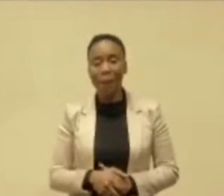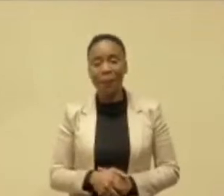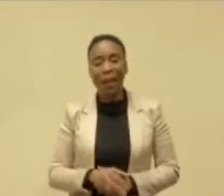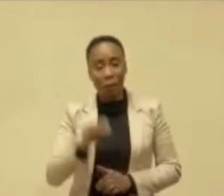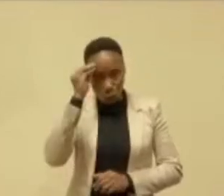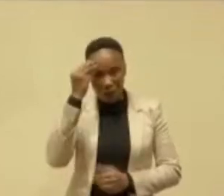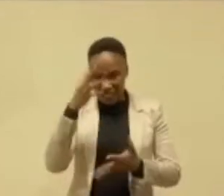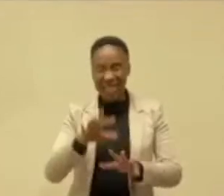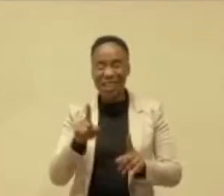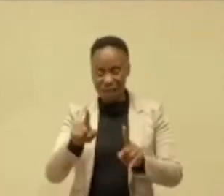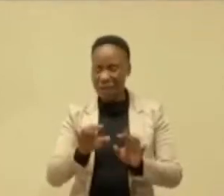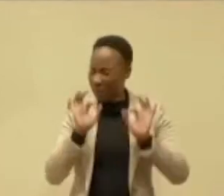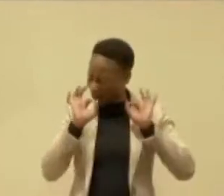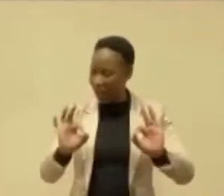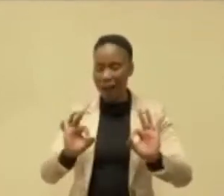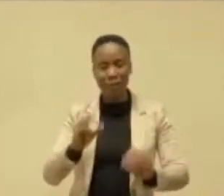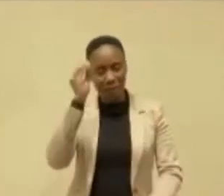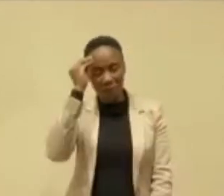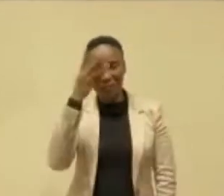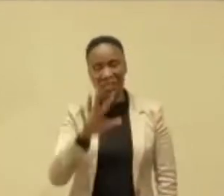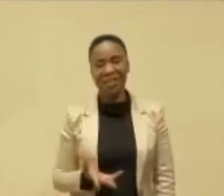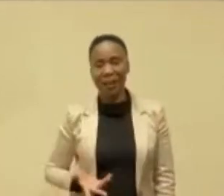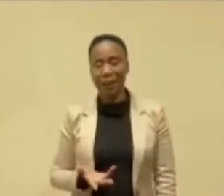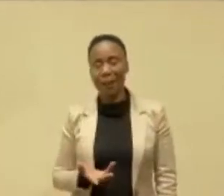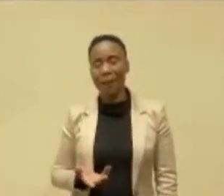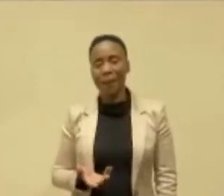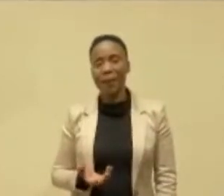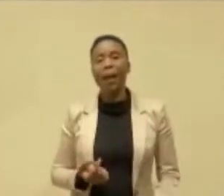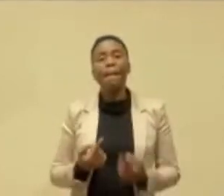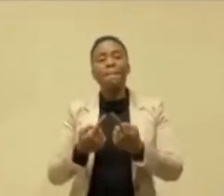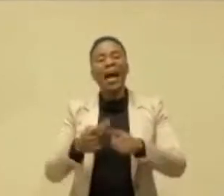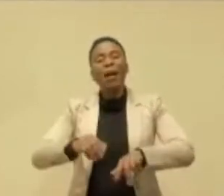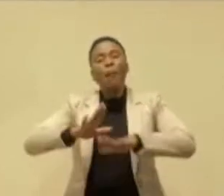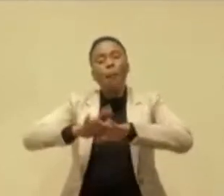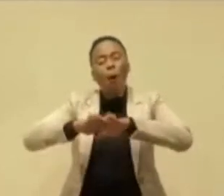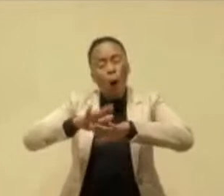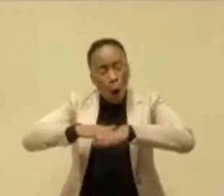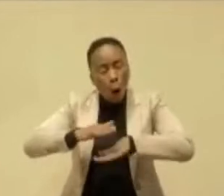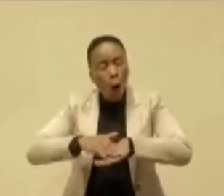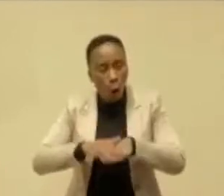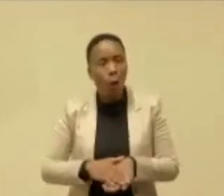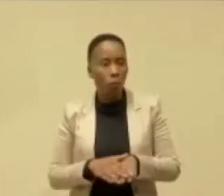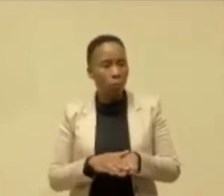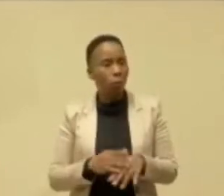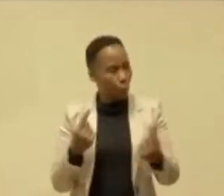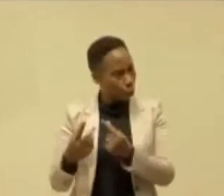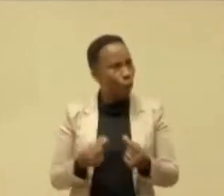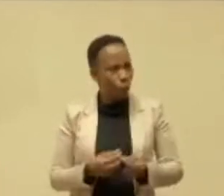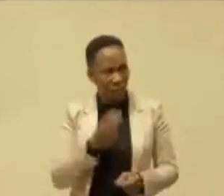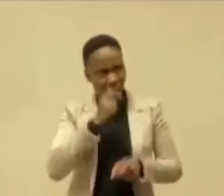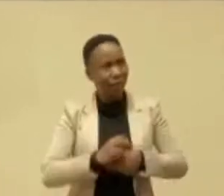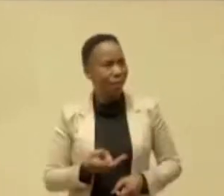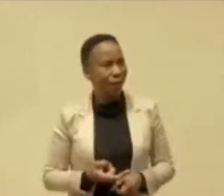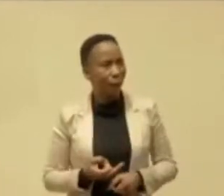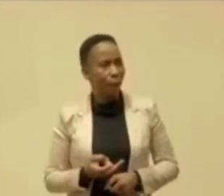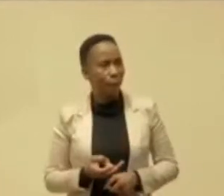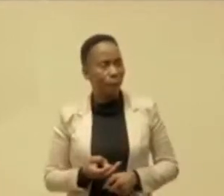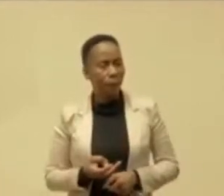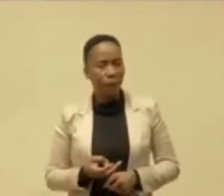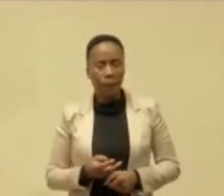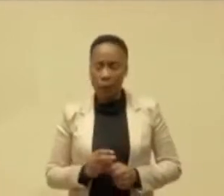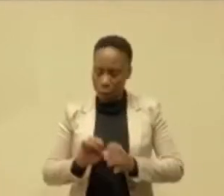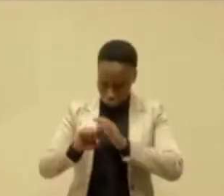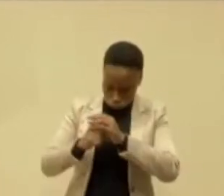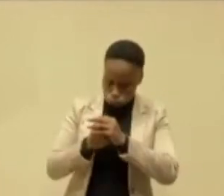he knows that very well now we want more of us to be able to do that you know hunter